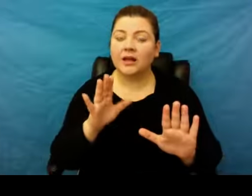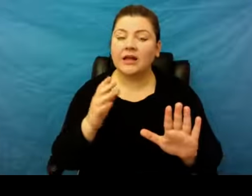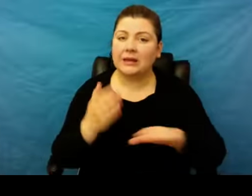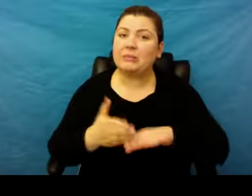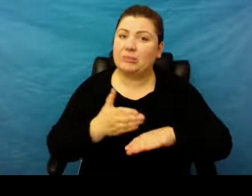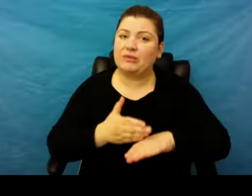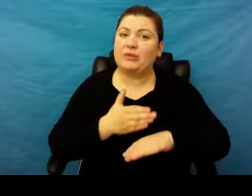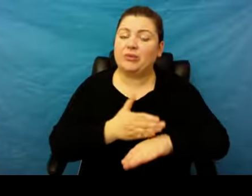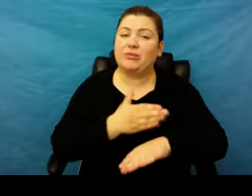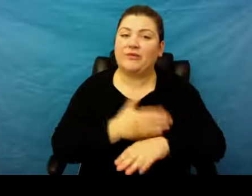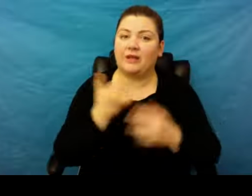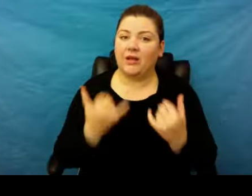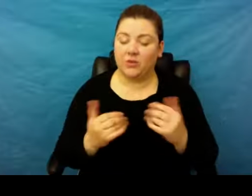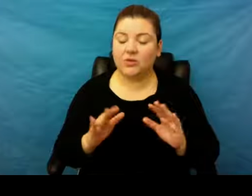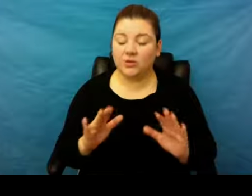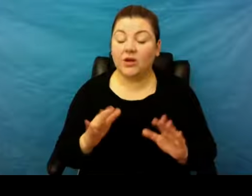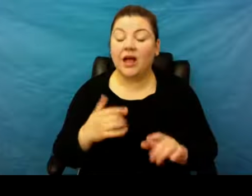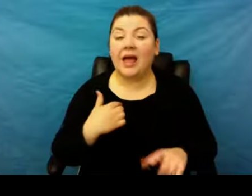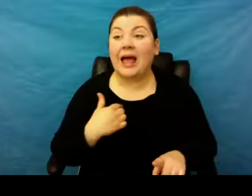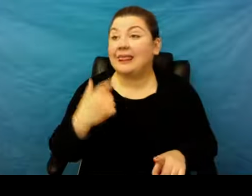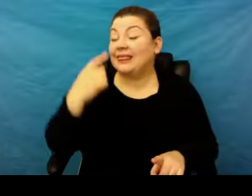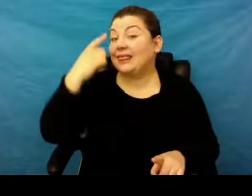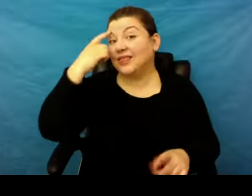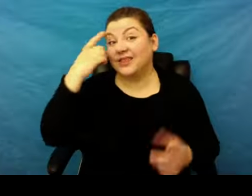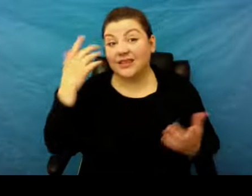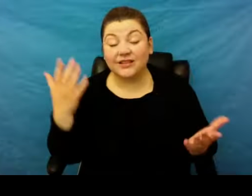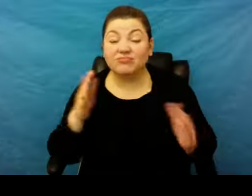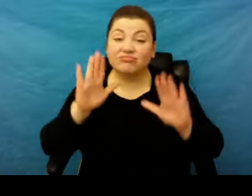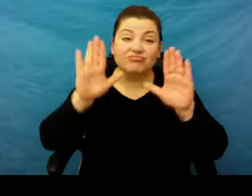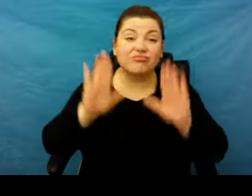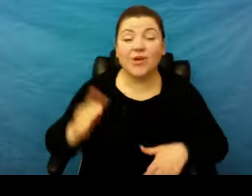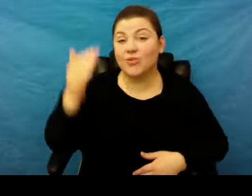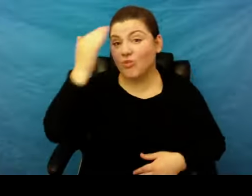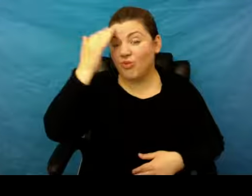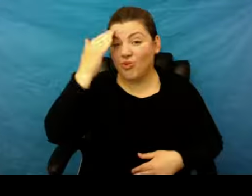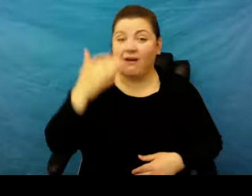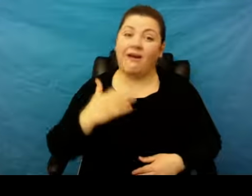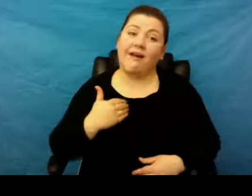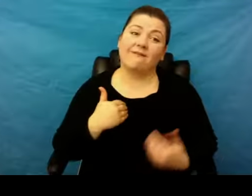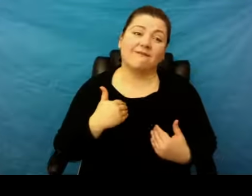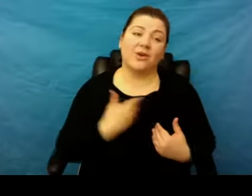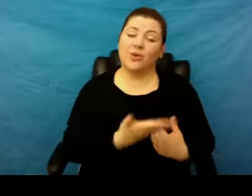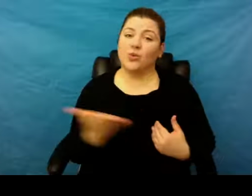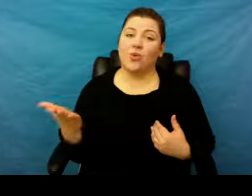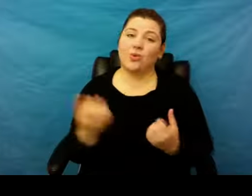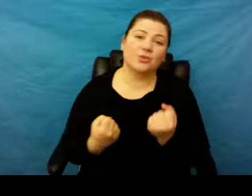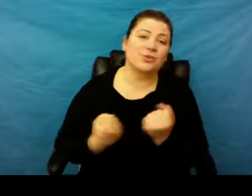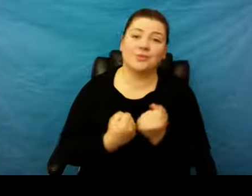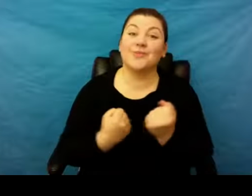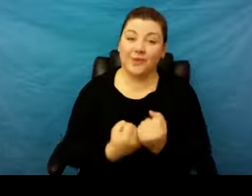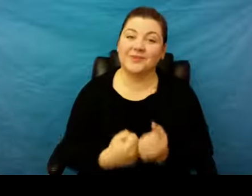is improving every single day. And I think it's just really great to know that I have all you guys behind